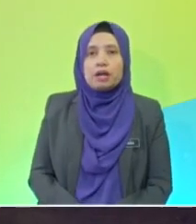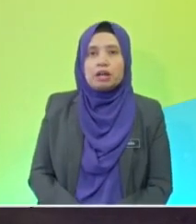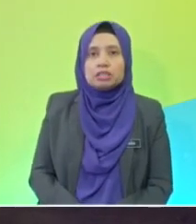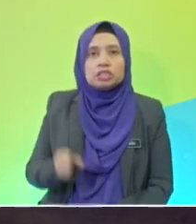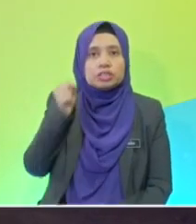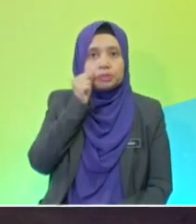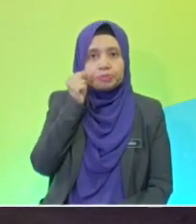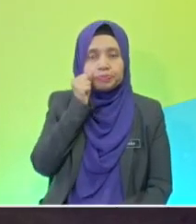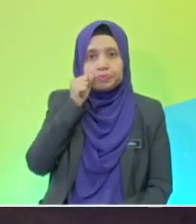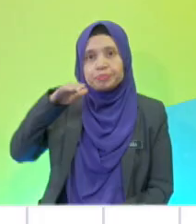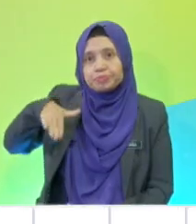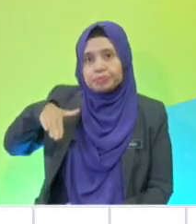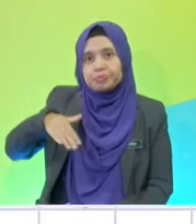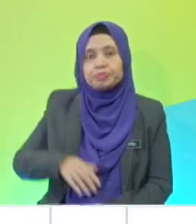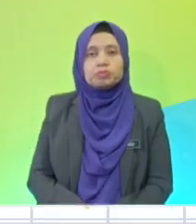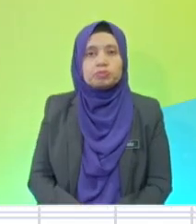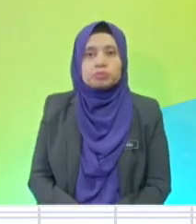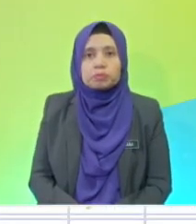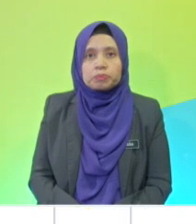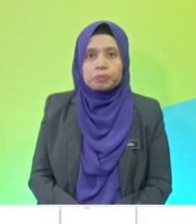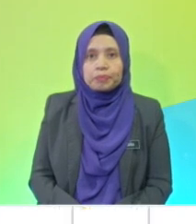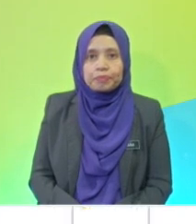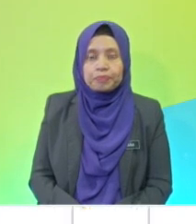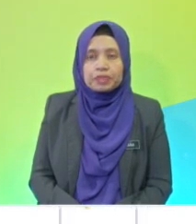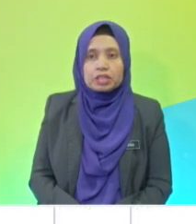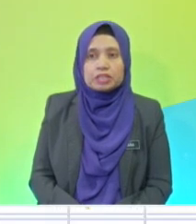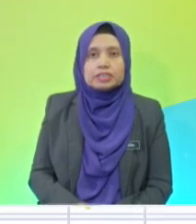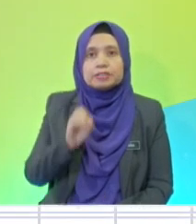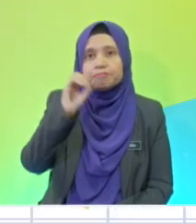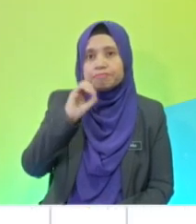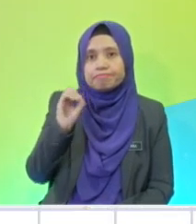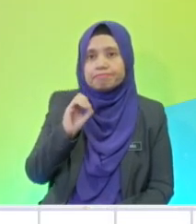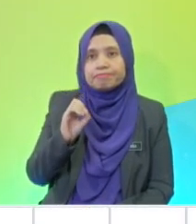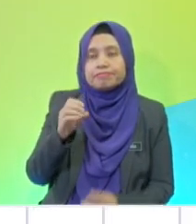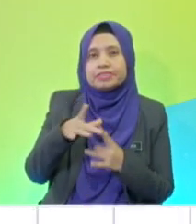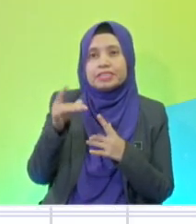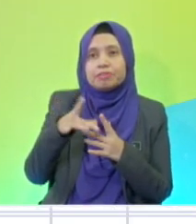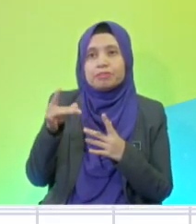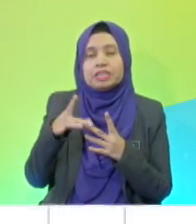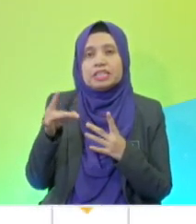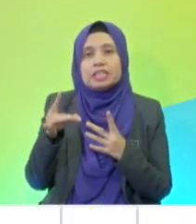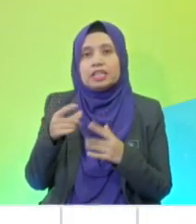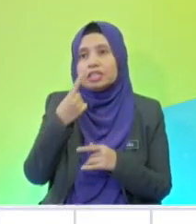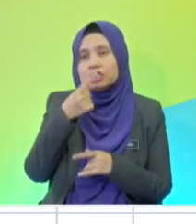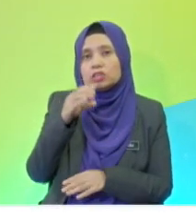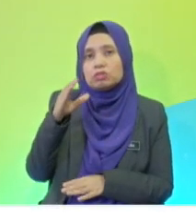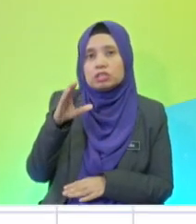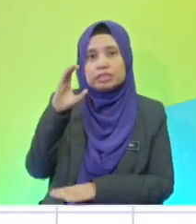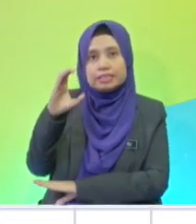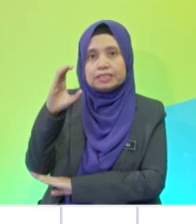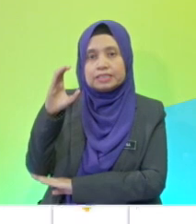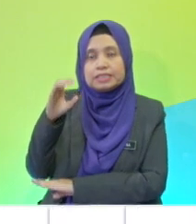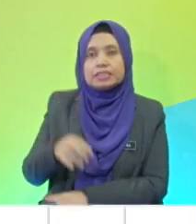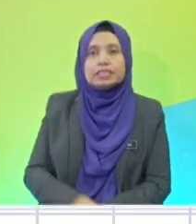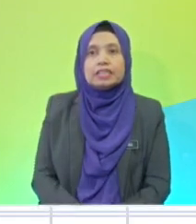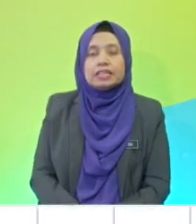Shahira. Am I right? Okay, she has no other choice except for C. No choice for you, Shahira. I'm so